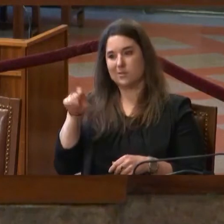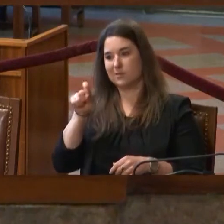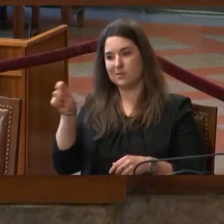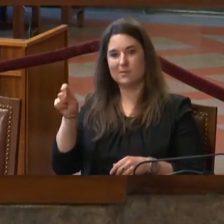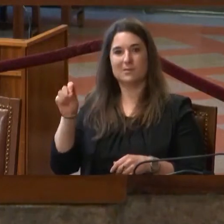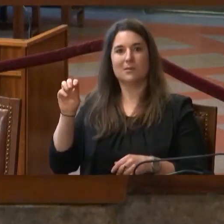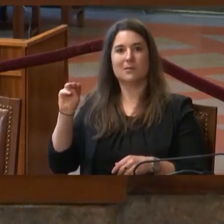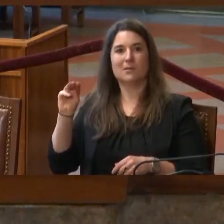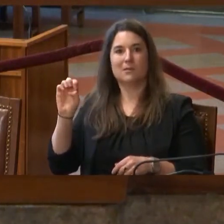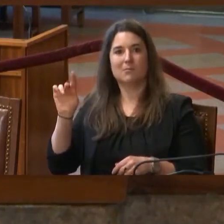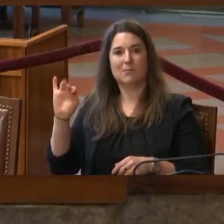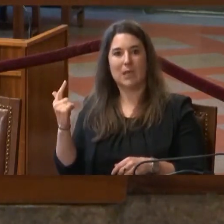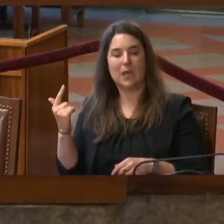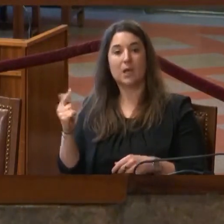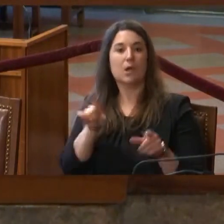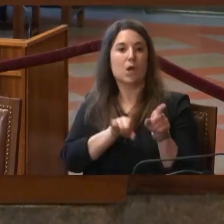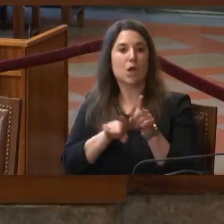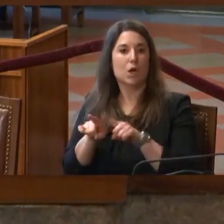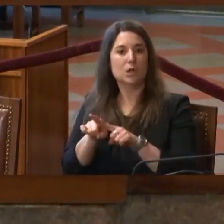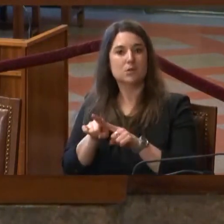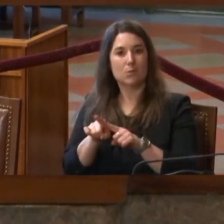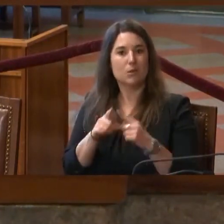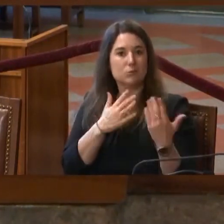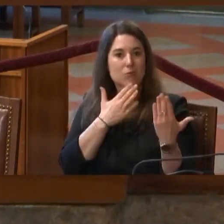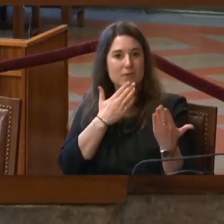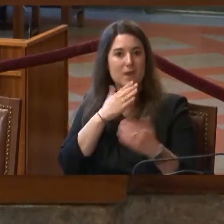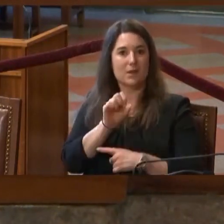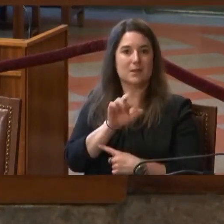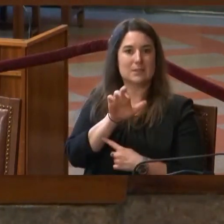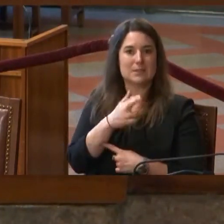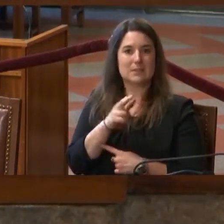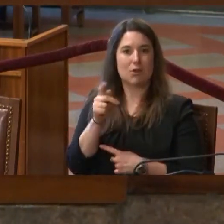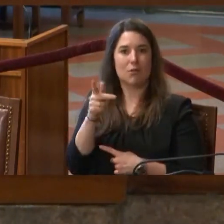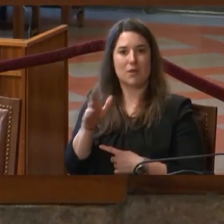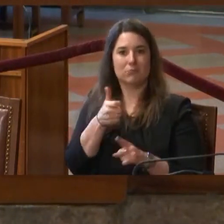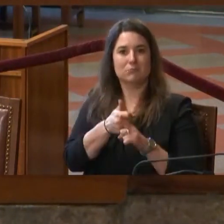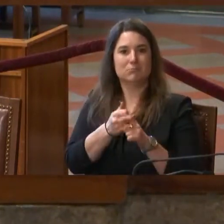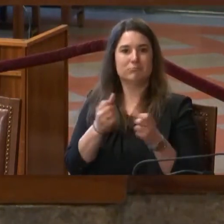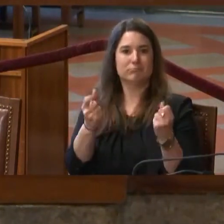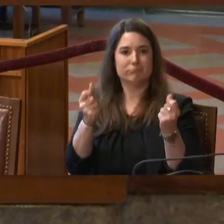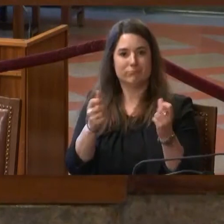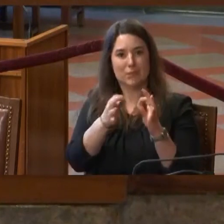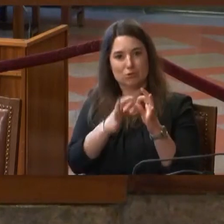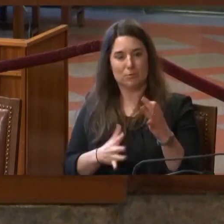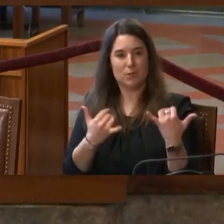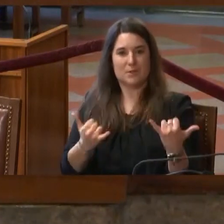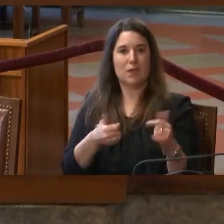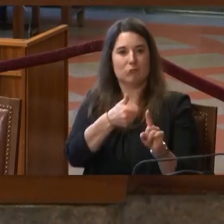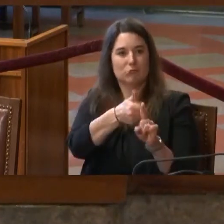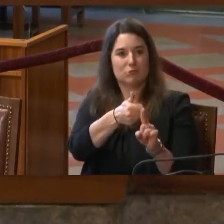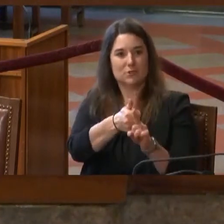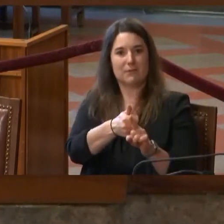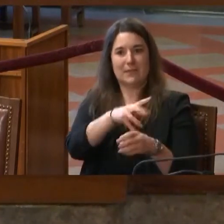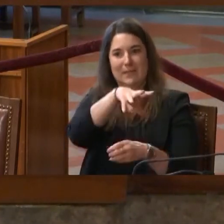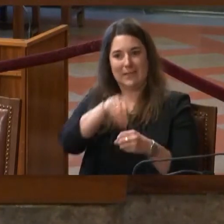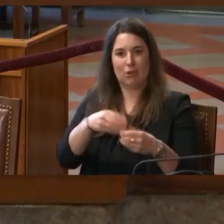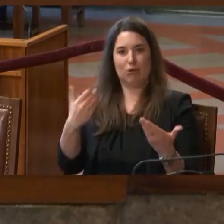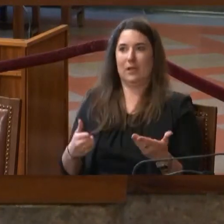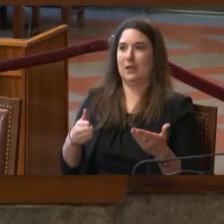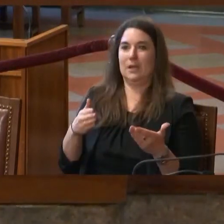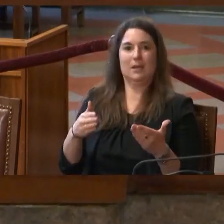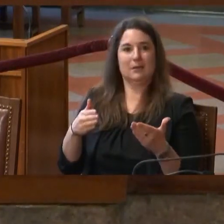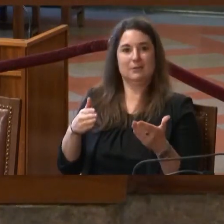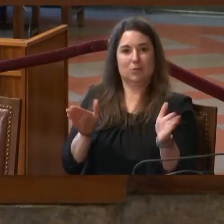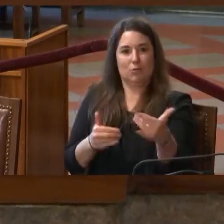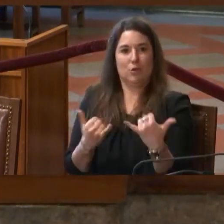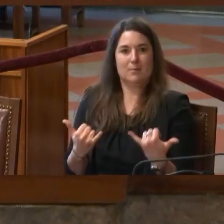pittsburghpa.gov/clerk/council-meetings. I also want to acknowledge and thank Sarah Pelt, who is our language interpreter. She's actually in council chambers with us